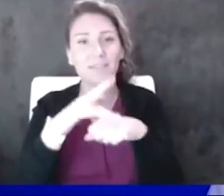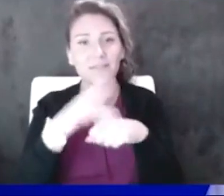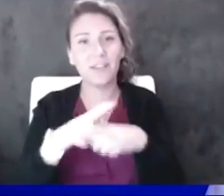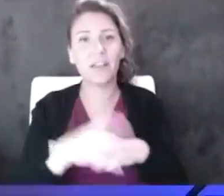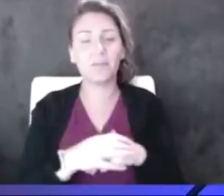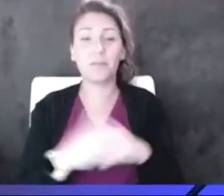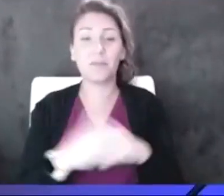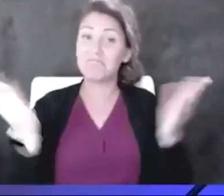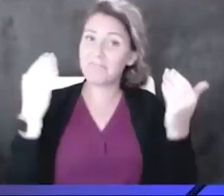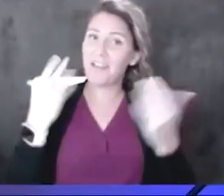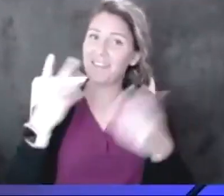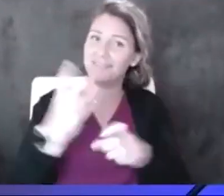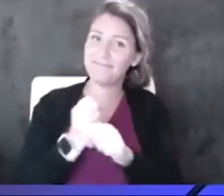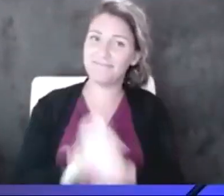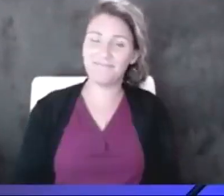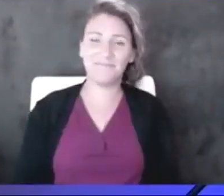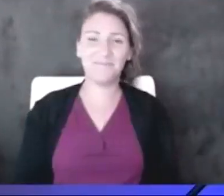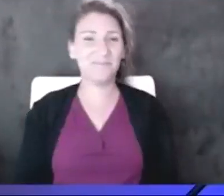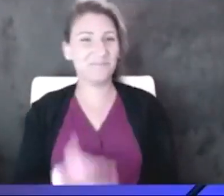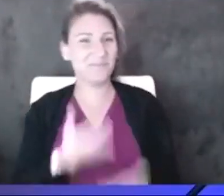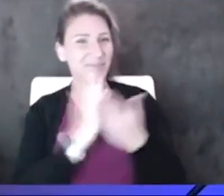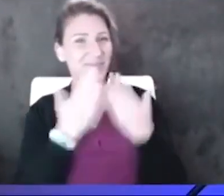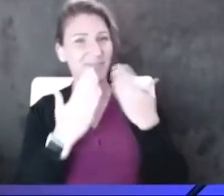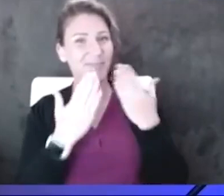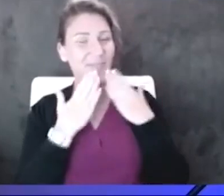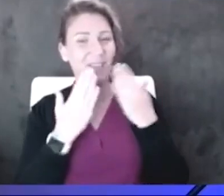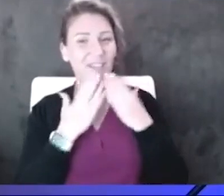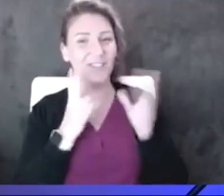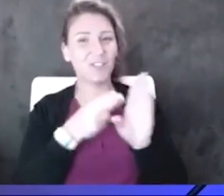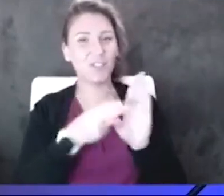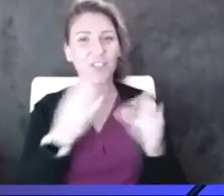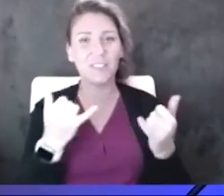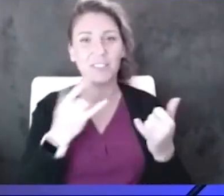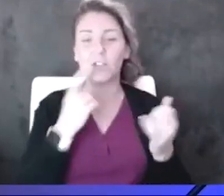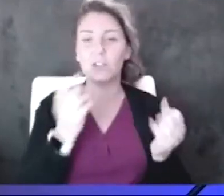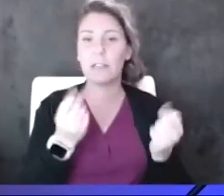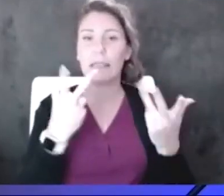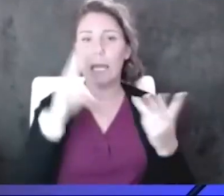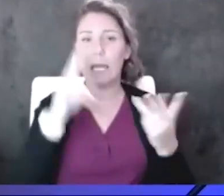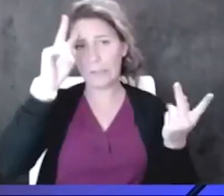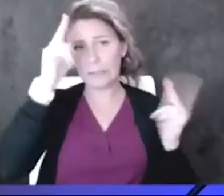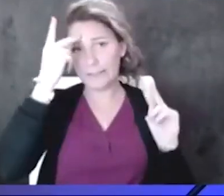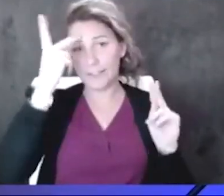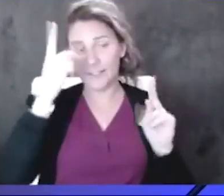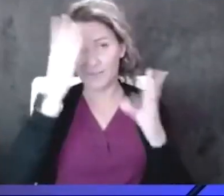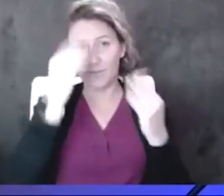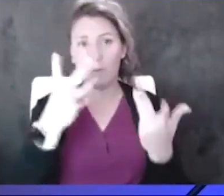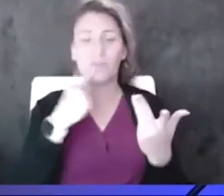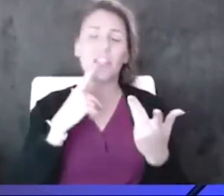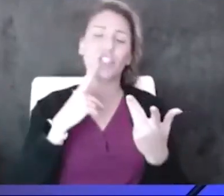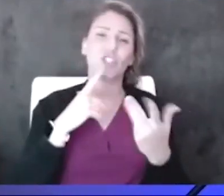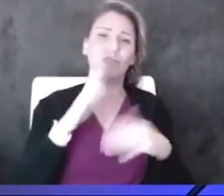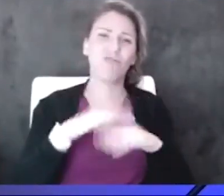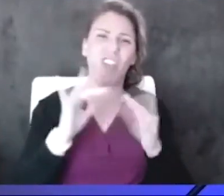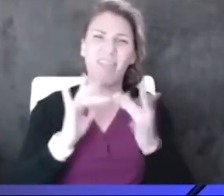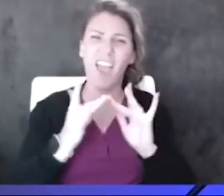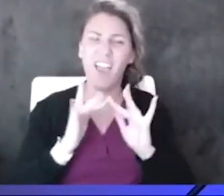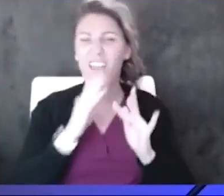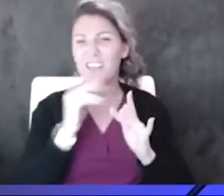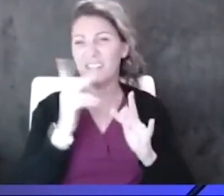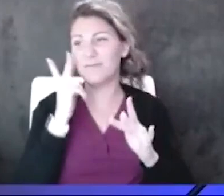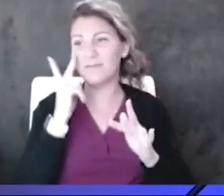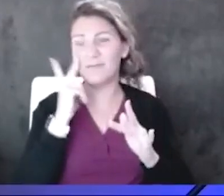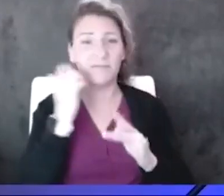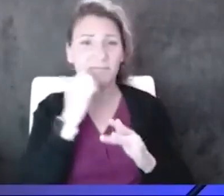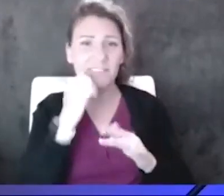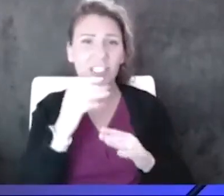All right. Well, thank you all for being with us today. We know there is a lot of misinformation about COVID online. We see it daily on social media from